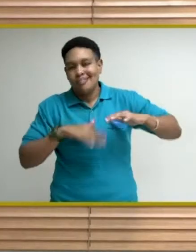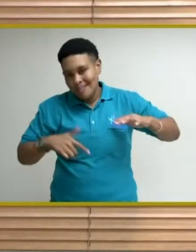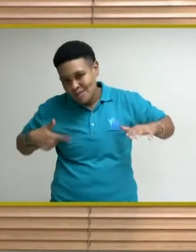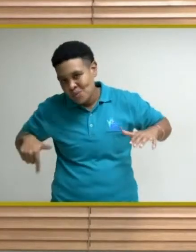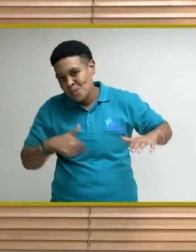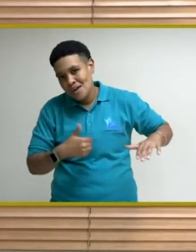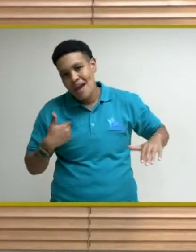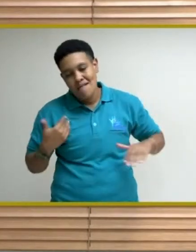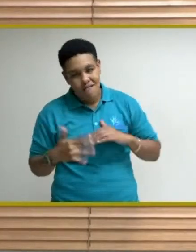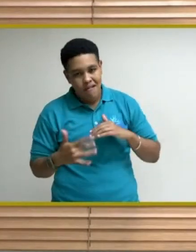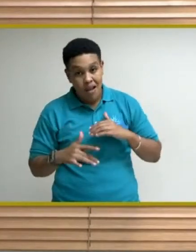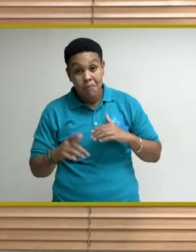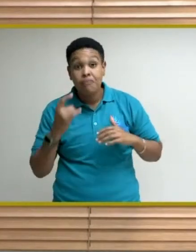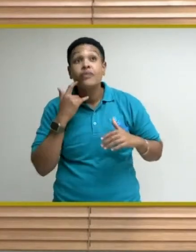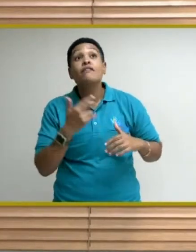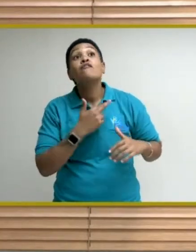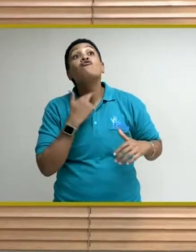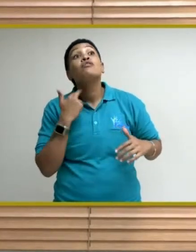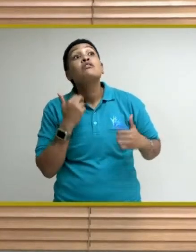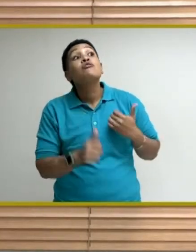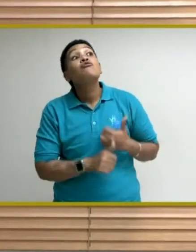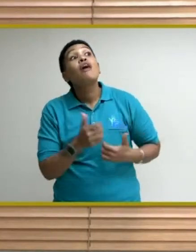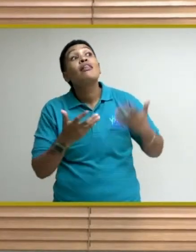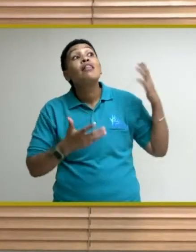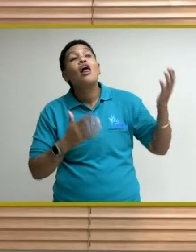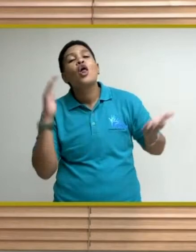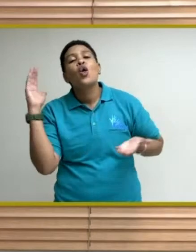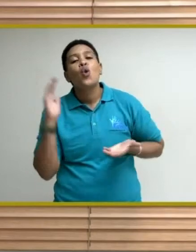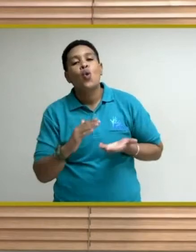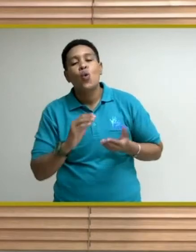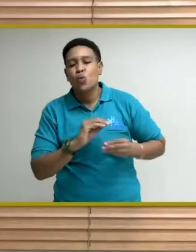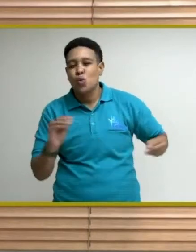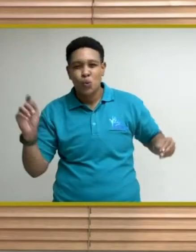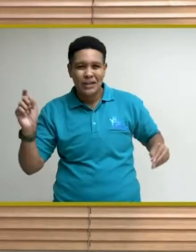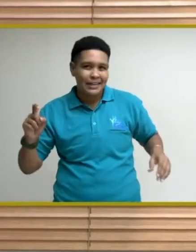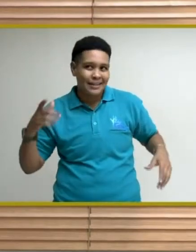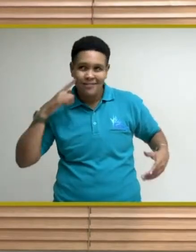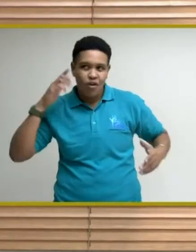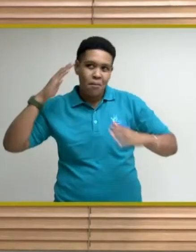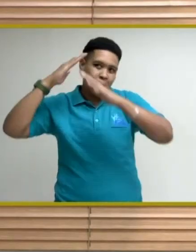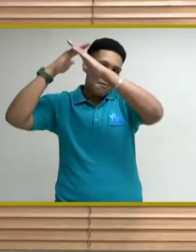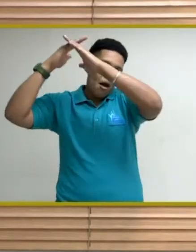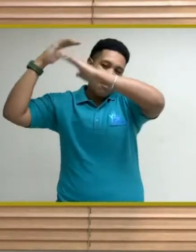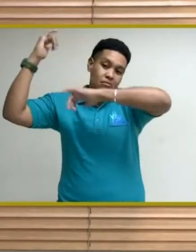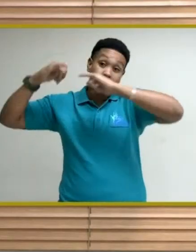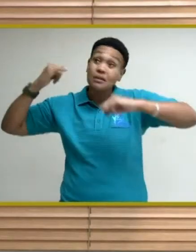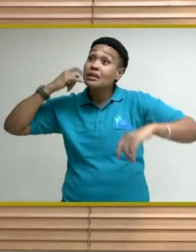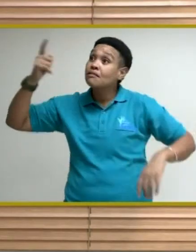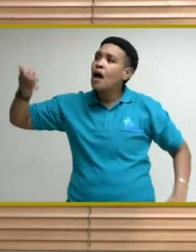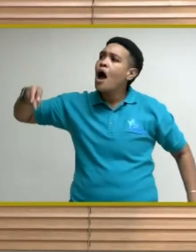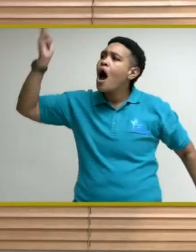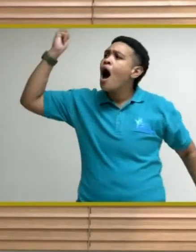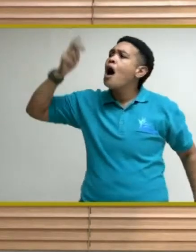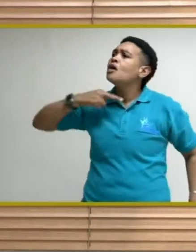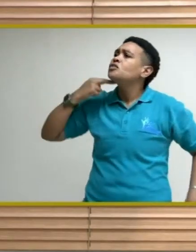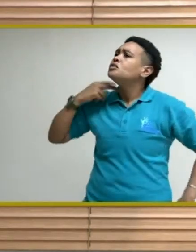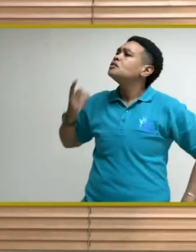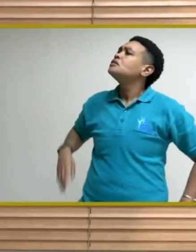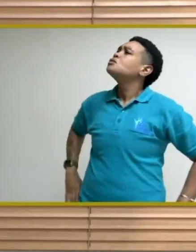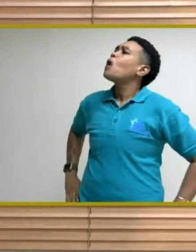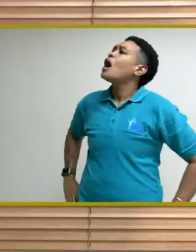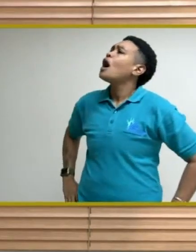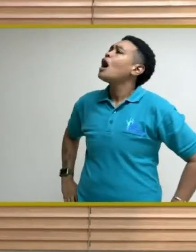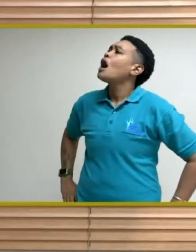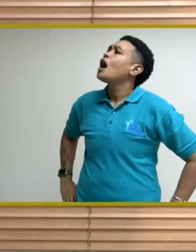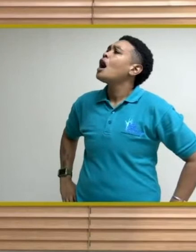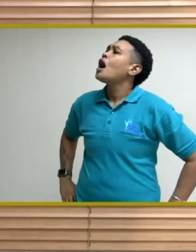risk there are low, then there is no need. To the extent that they may become high and we are at risk as a